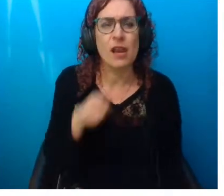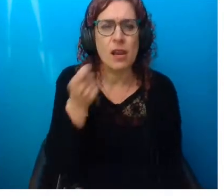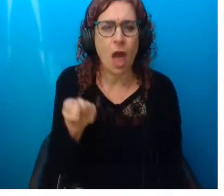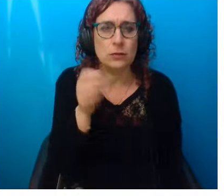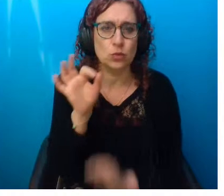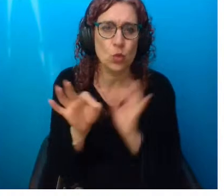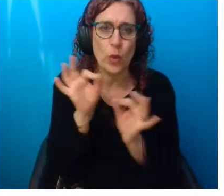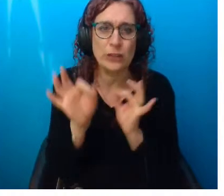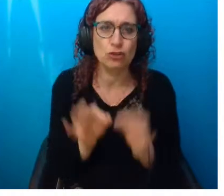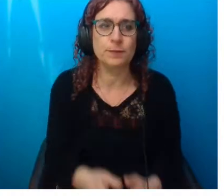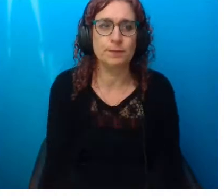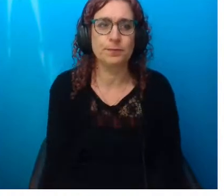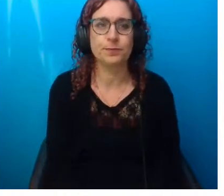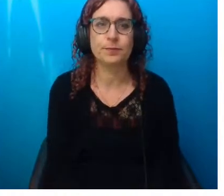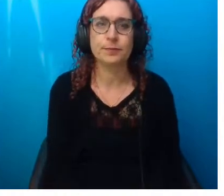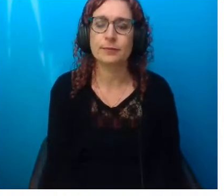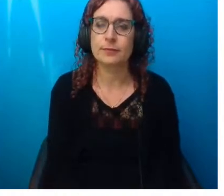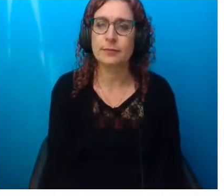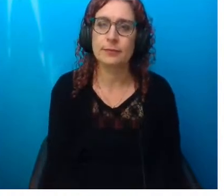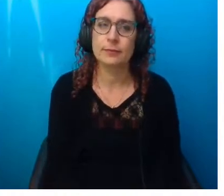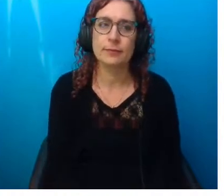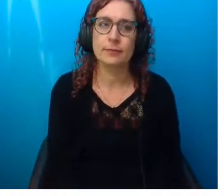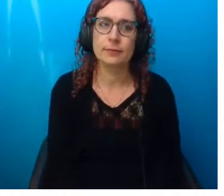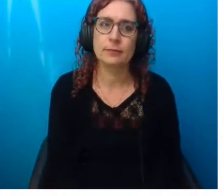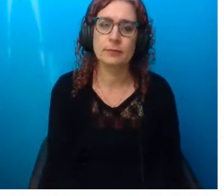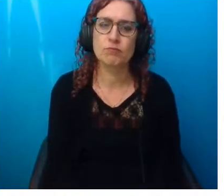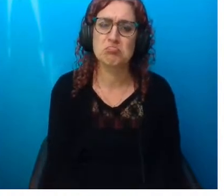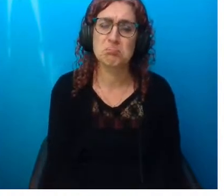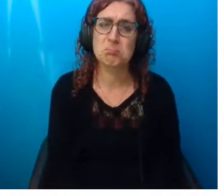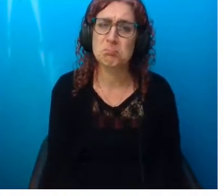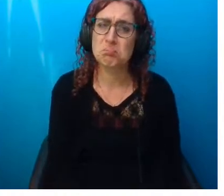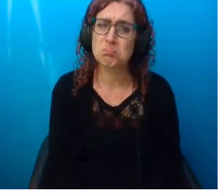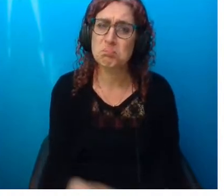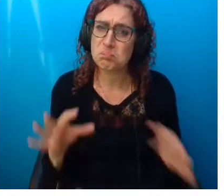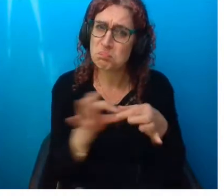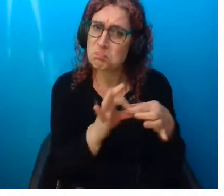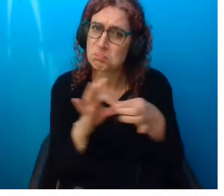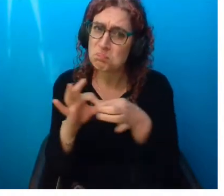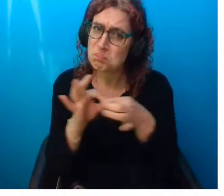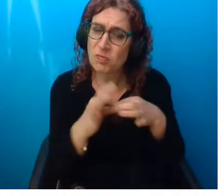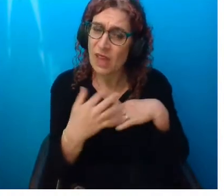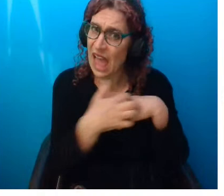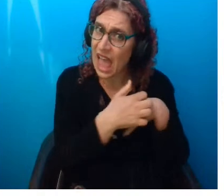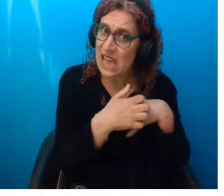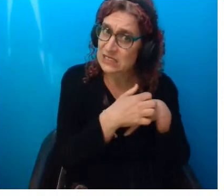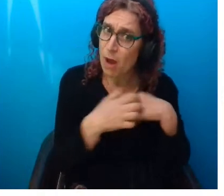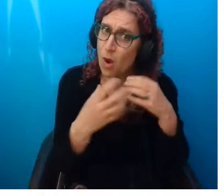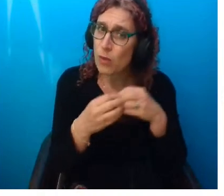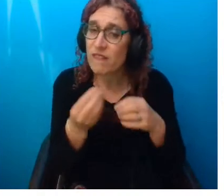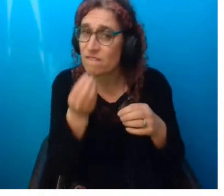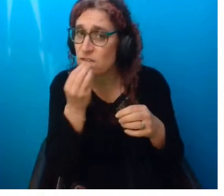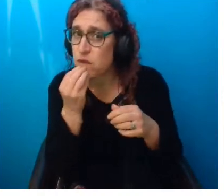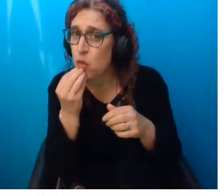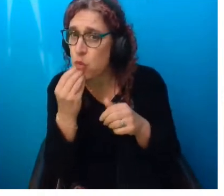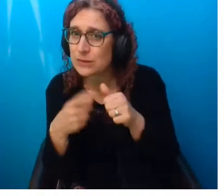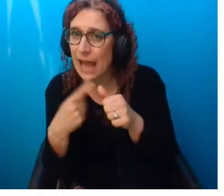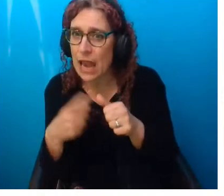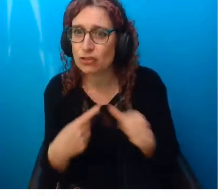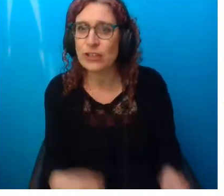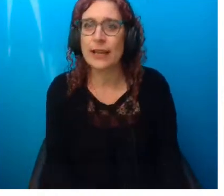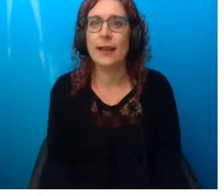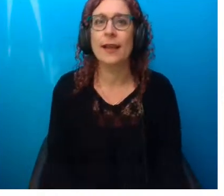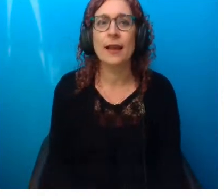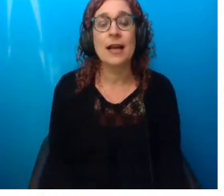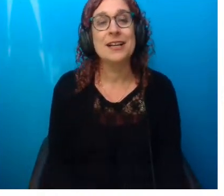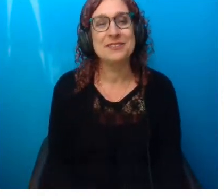is there a link between eczema and food allergy? So that wasn't the topic of my talk.